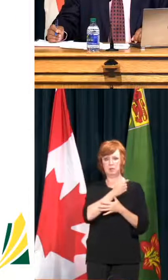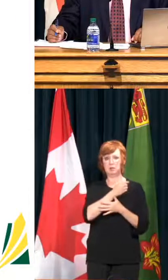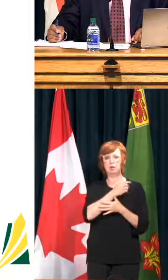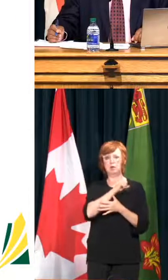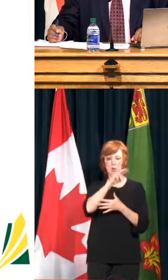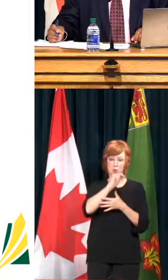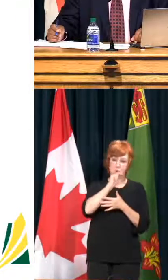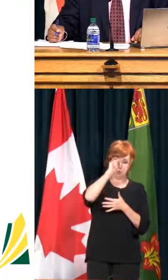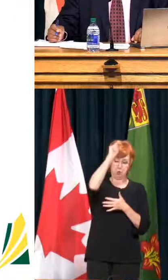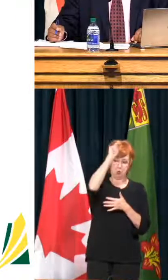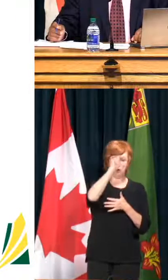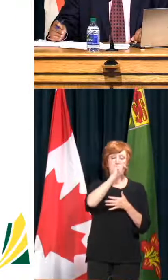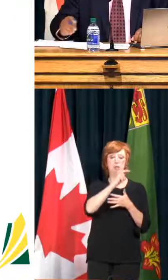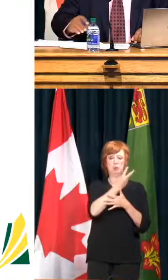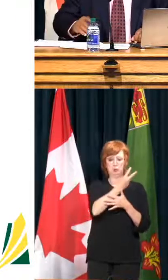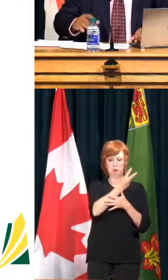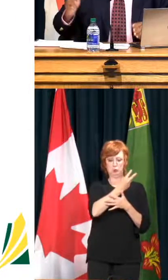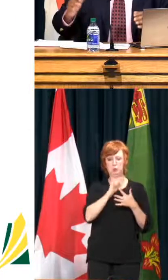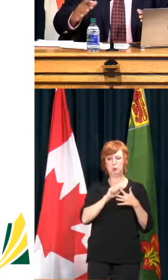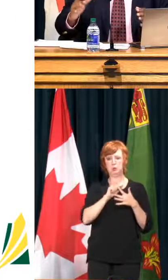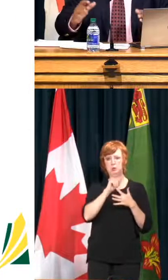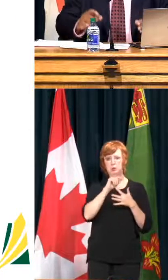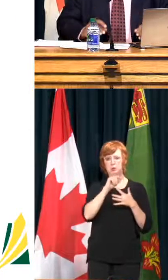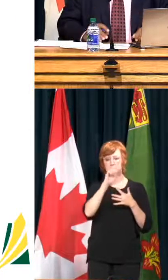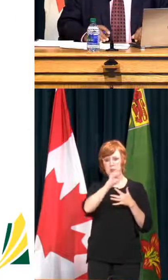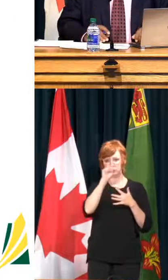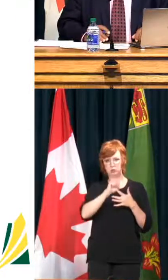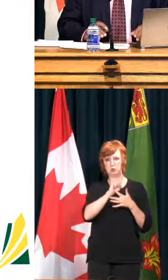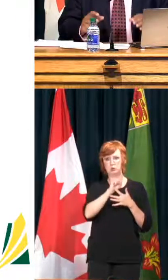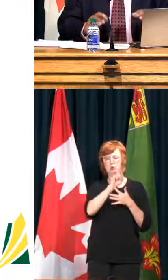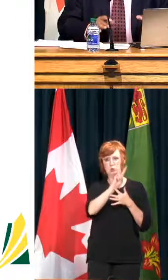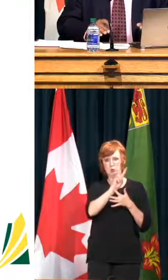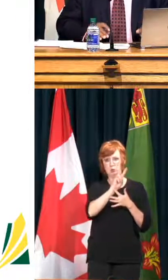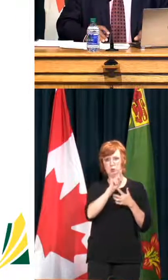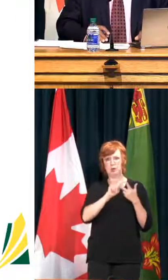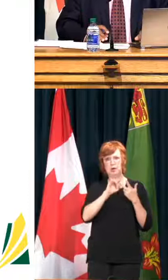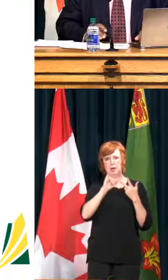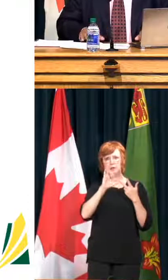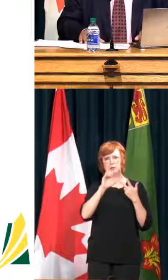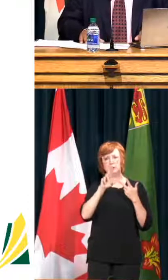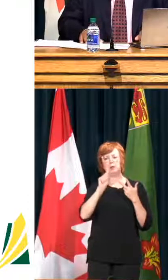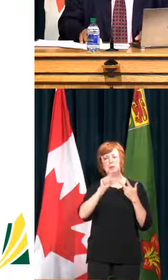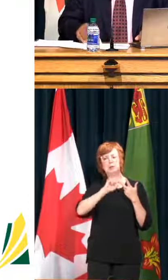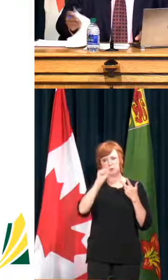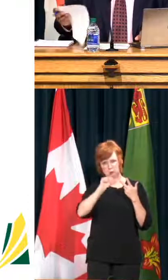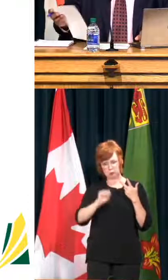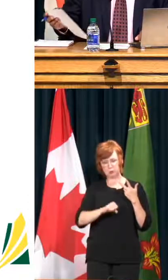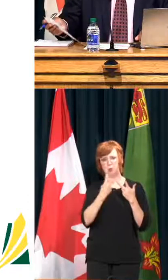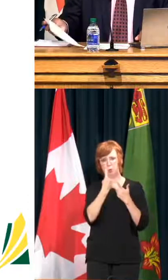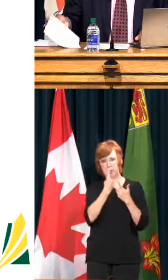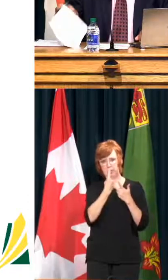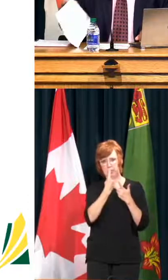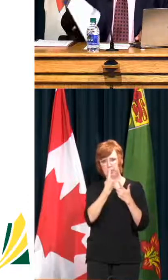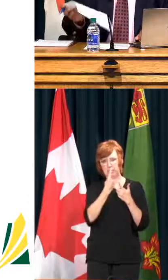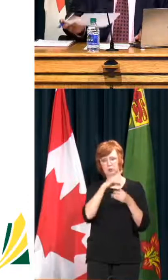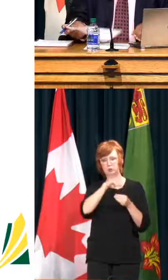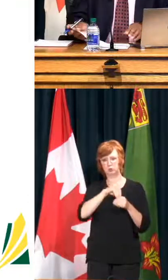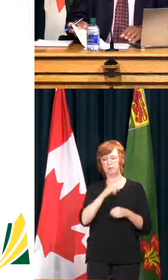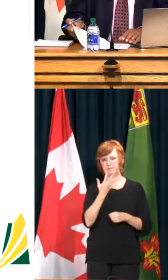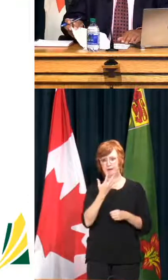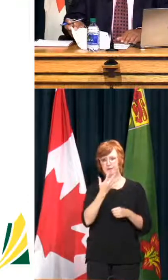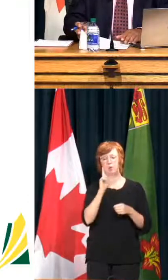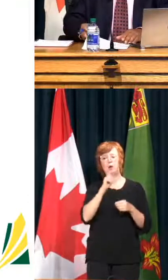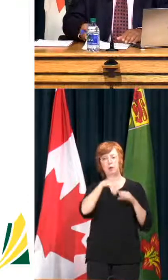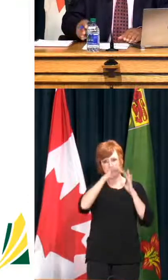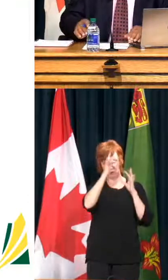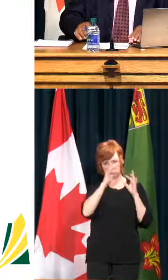and 1 is in ICU in Saskatoon. So again, our hospitalization numbers are again now trending down, which is good. With that, I just want to